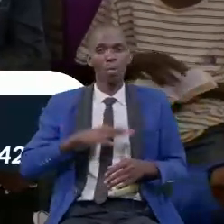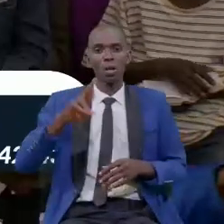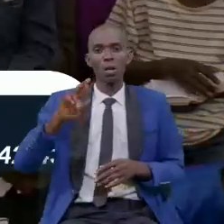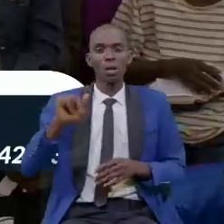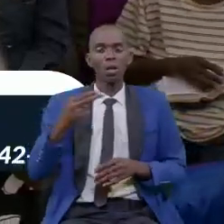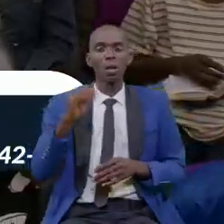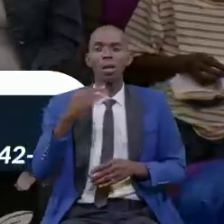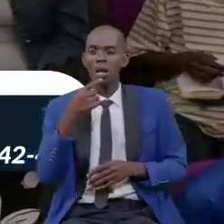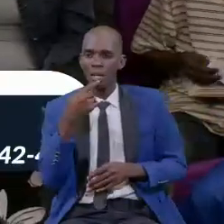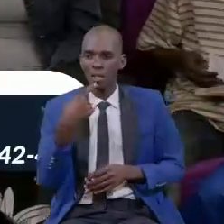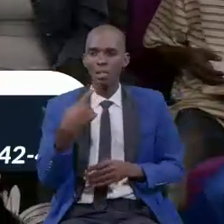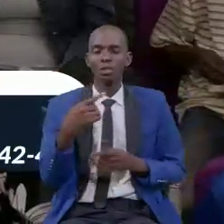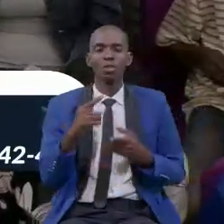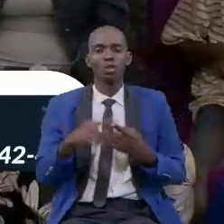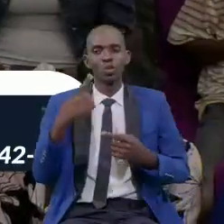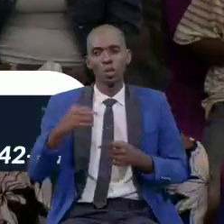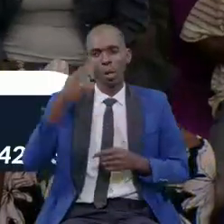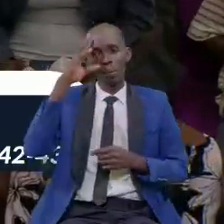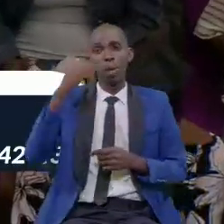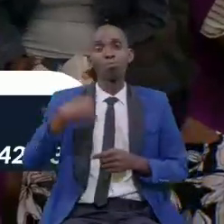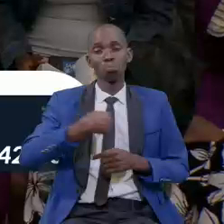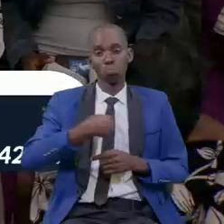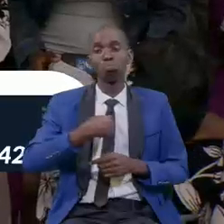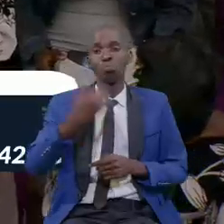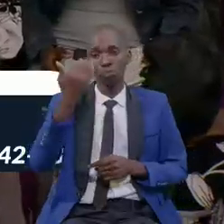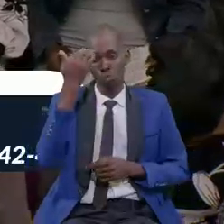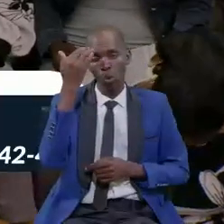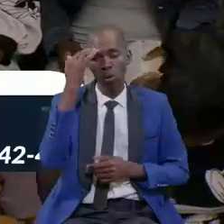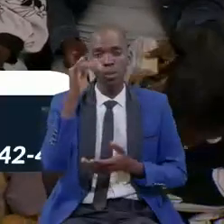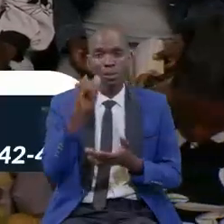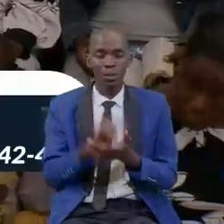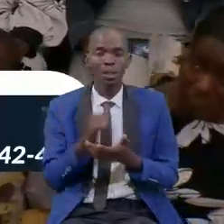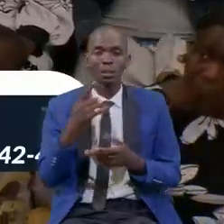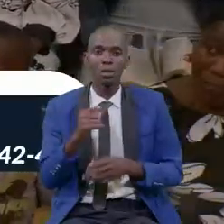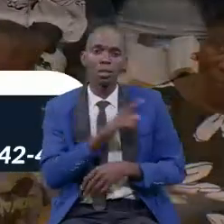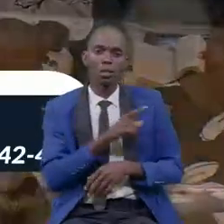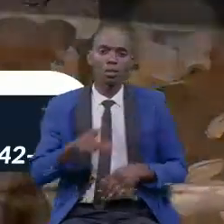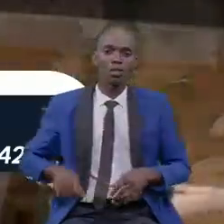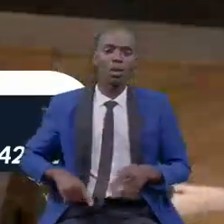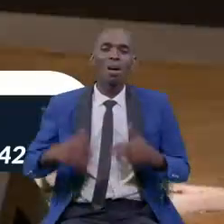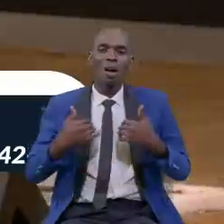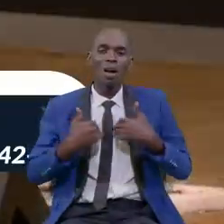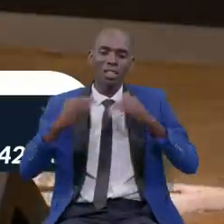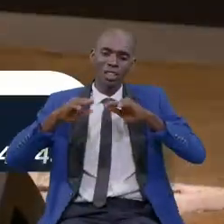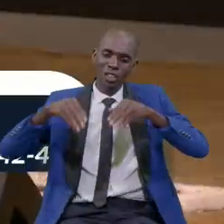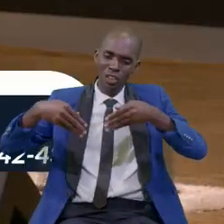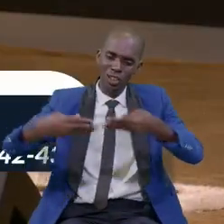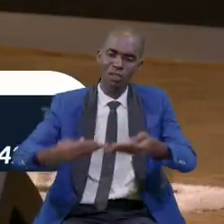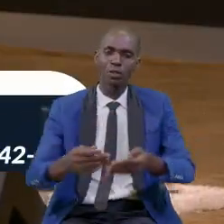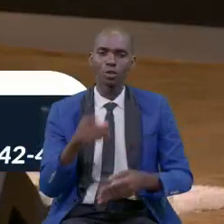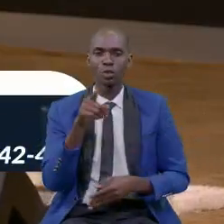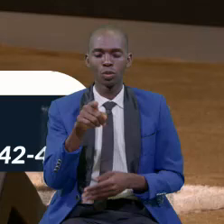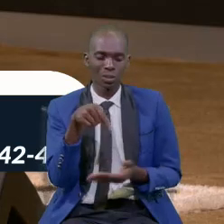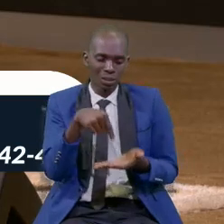the men, I know that the Lord has given you the